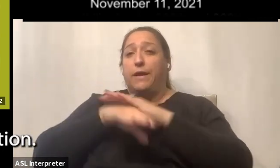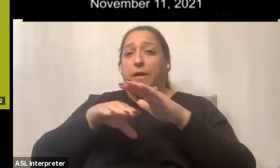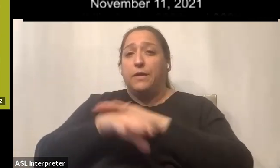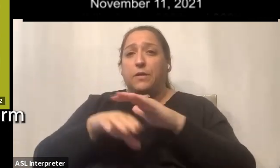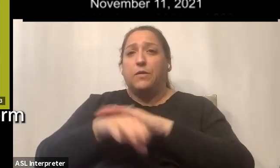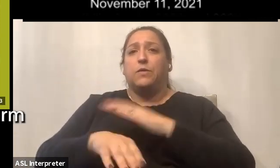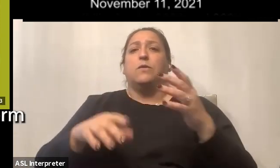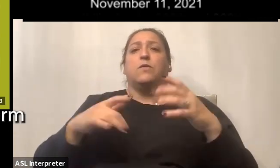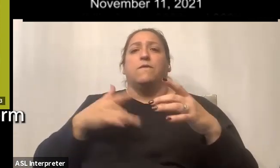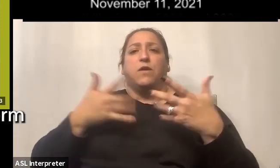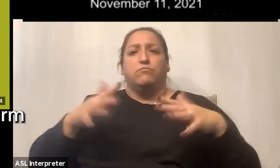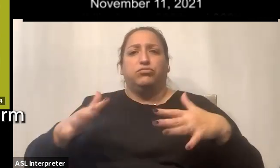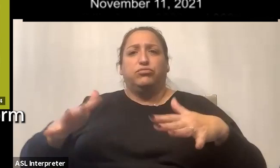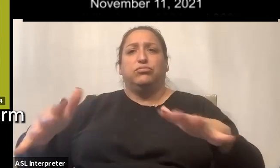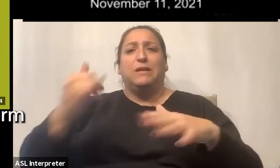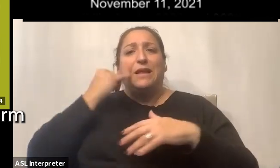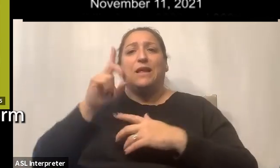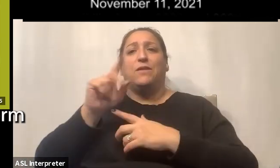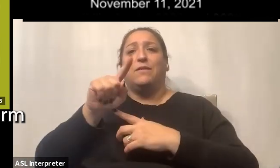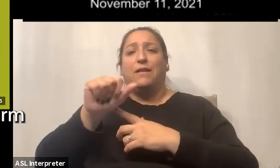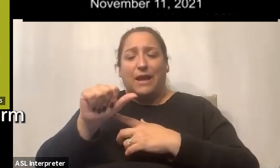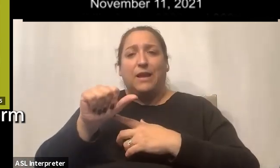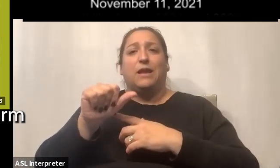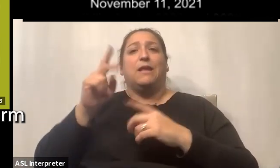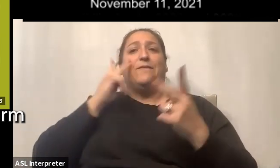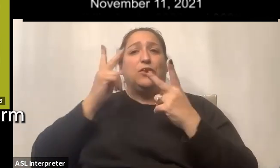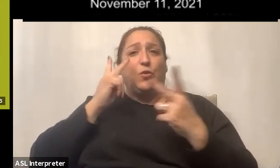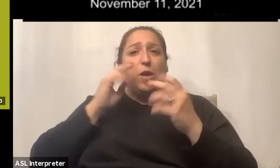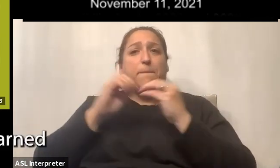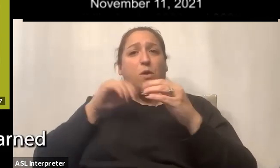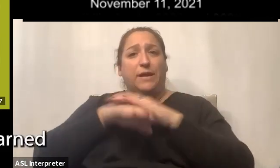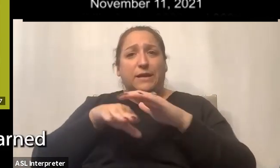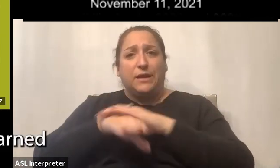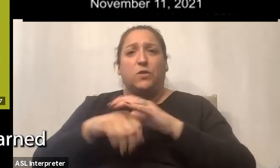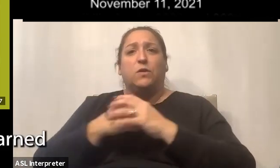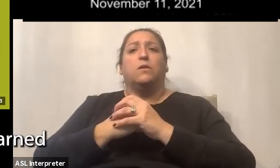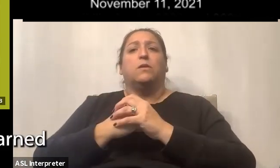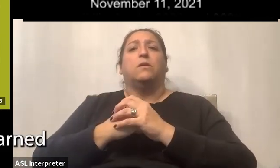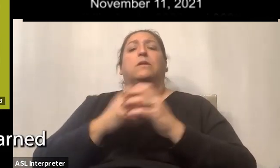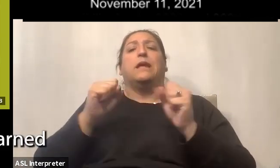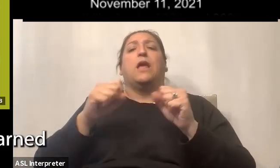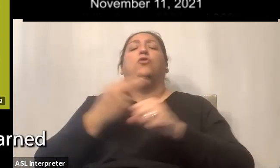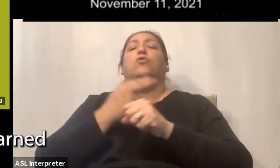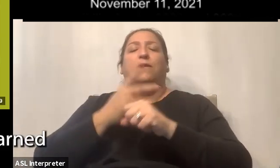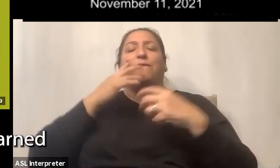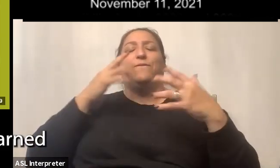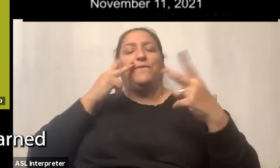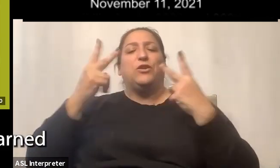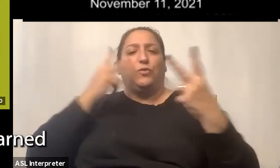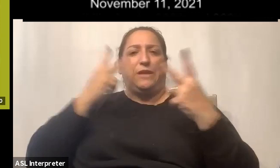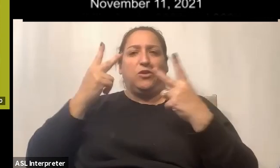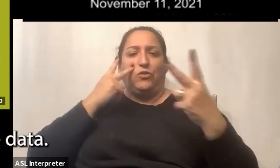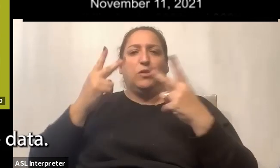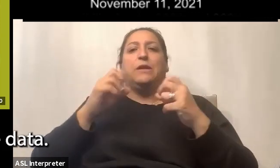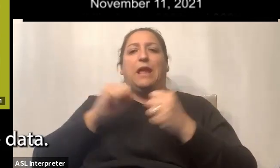visualization. So if the data is visualized in a form that's more accessible, then the data can be interpreted and